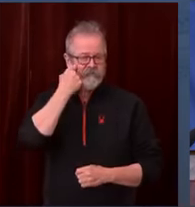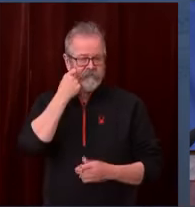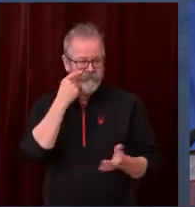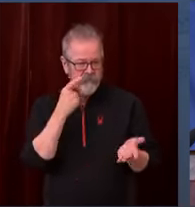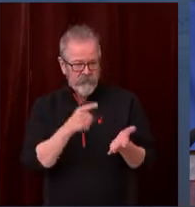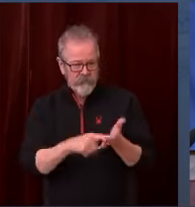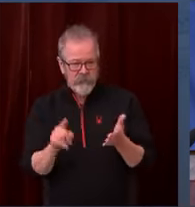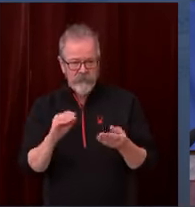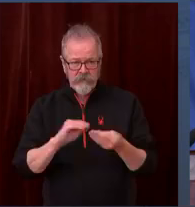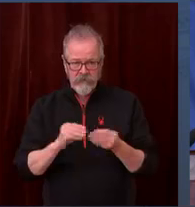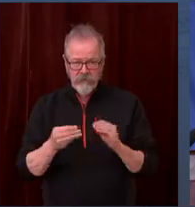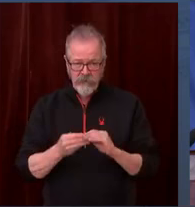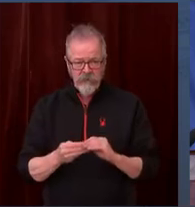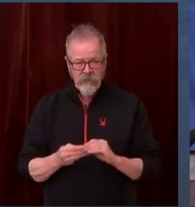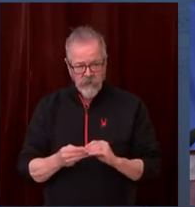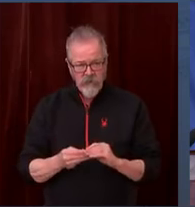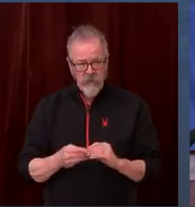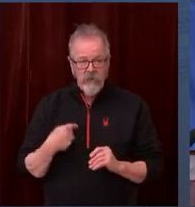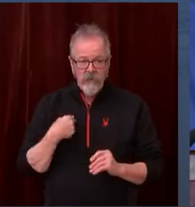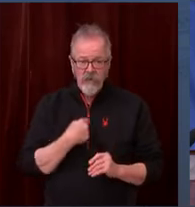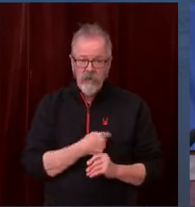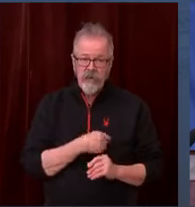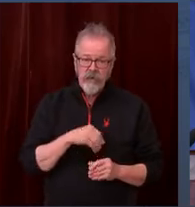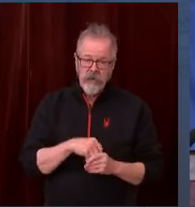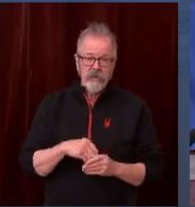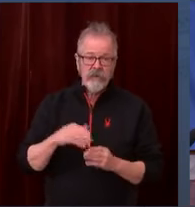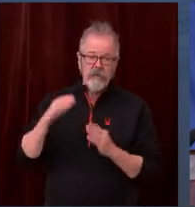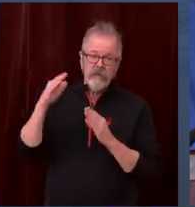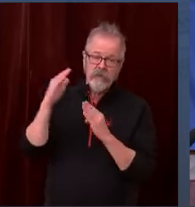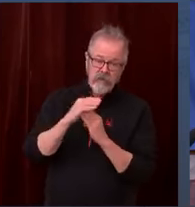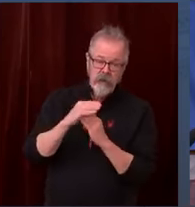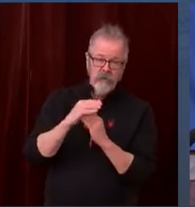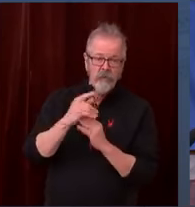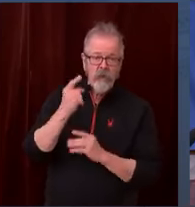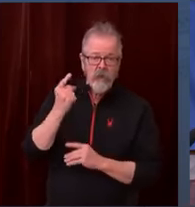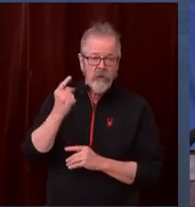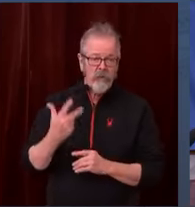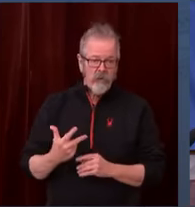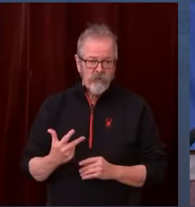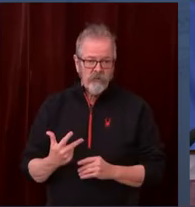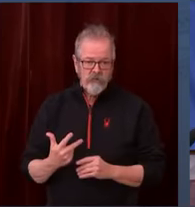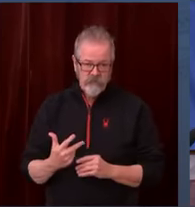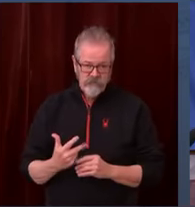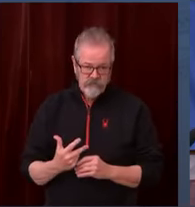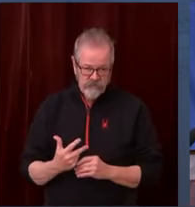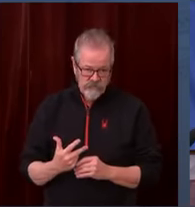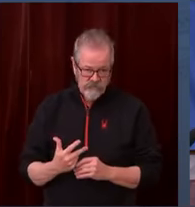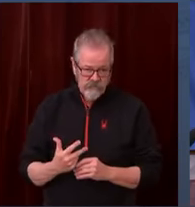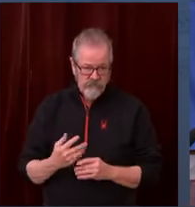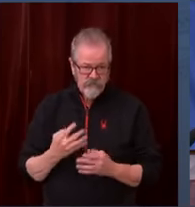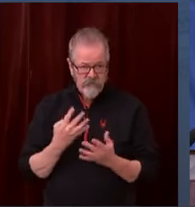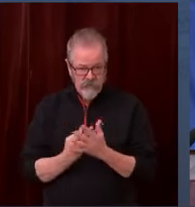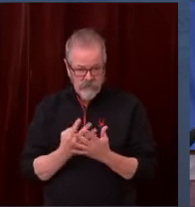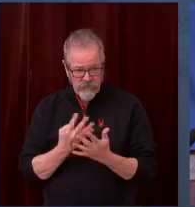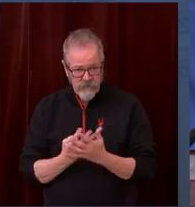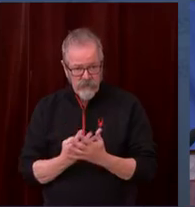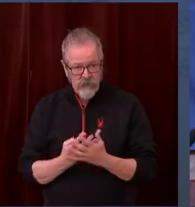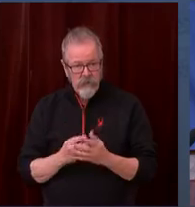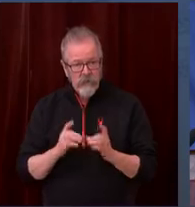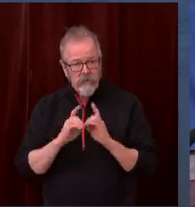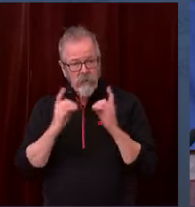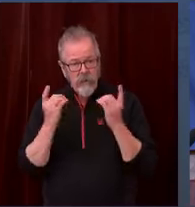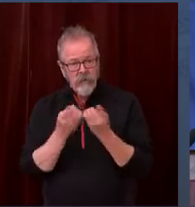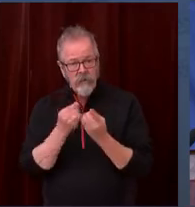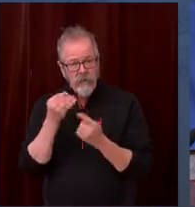correctional institutions in the United States, meaning they're in the bottom third of the infections per 10,000 people in